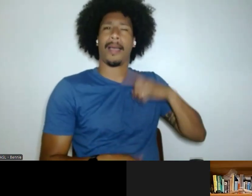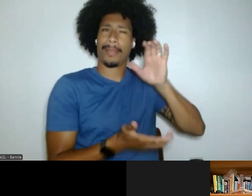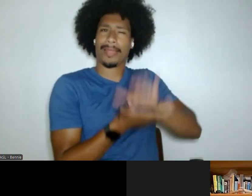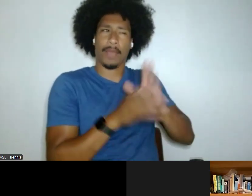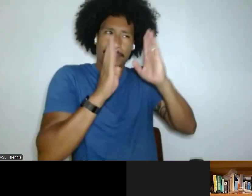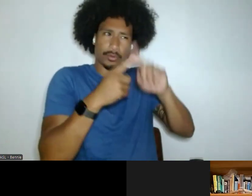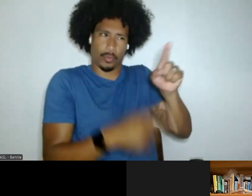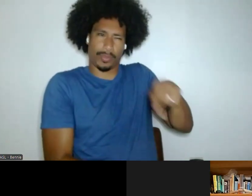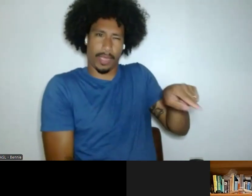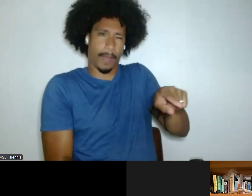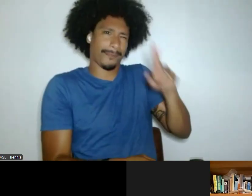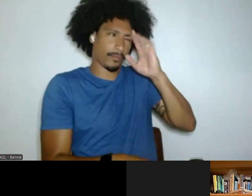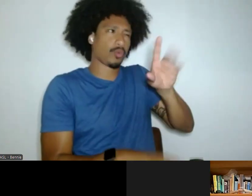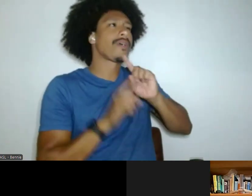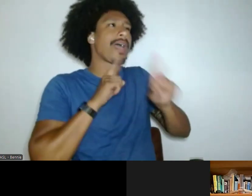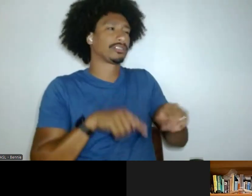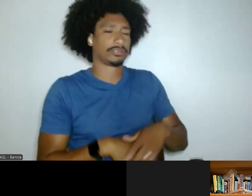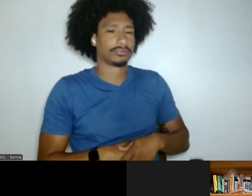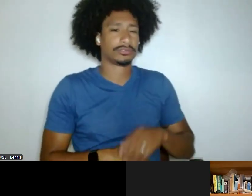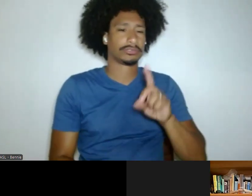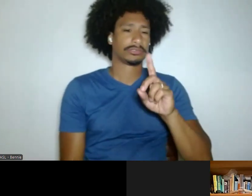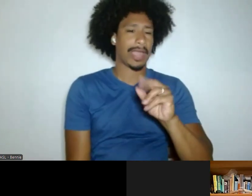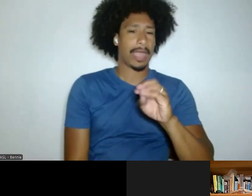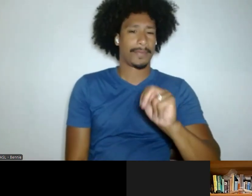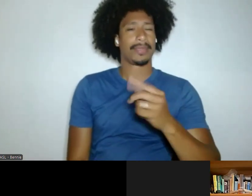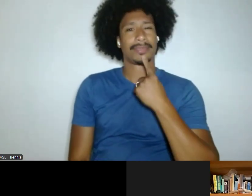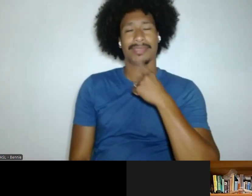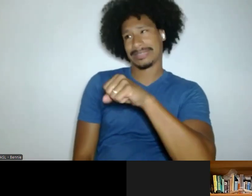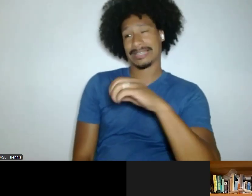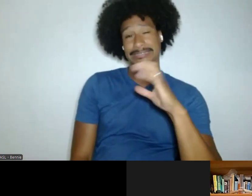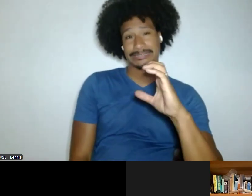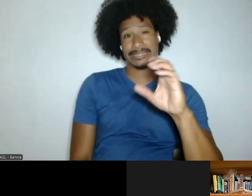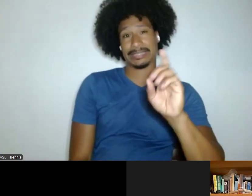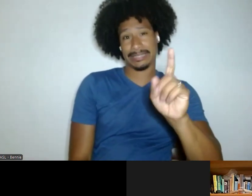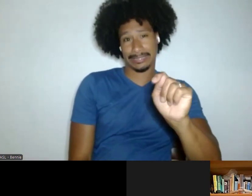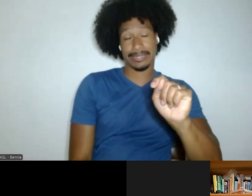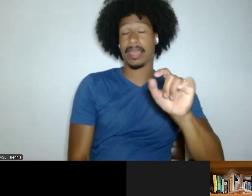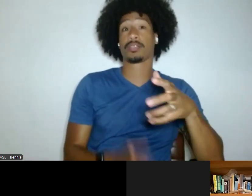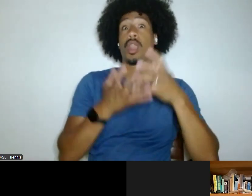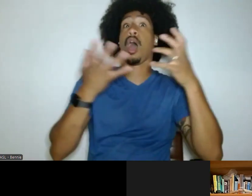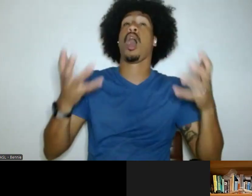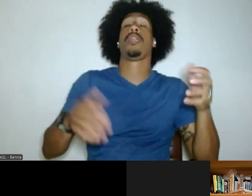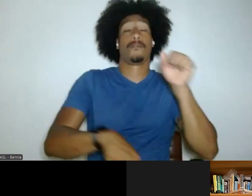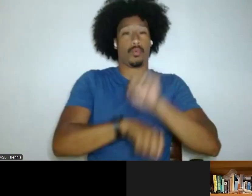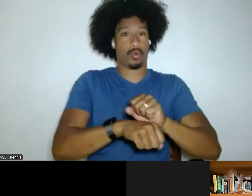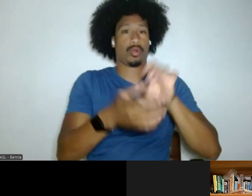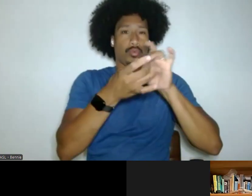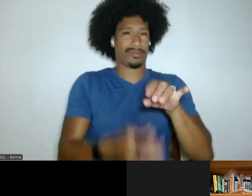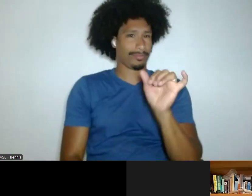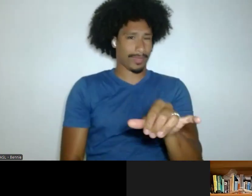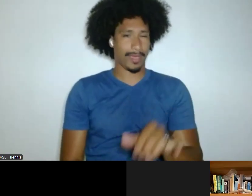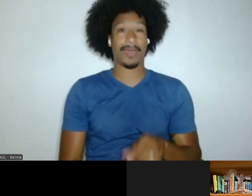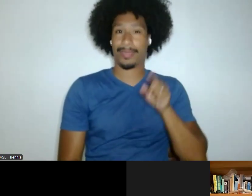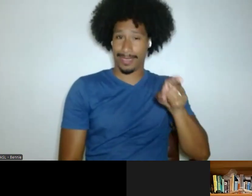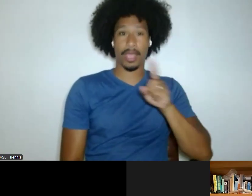at some point. Yeah. Yeah, CDT does a lot of work in that. They are keeping an eye